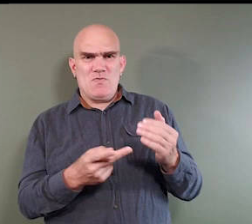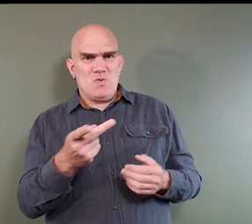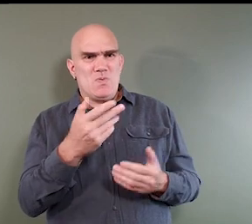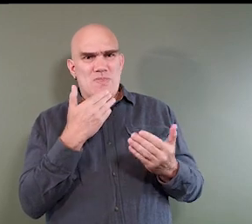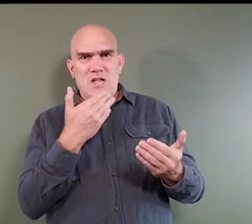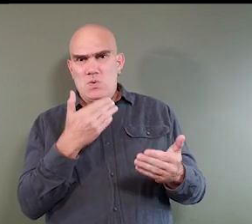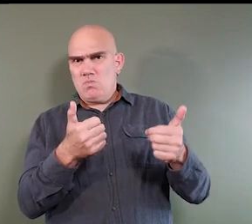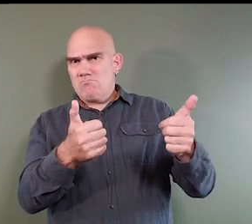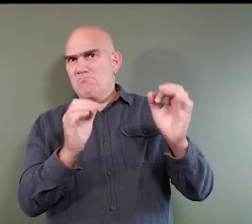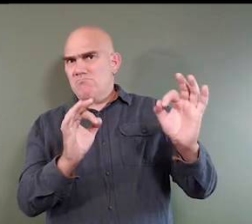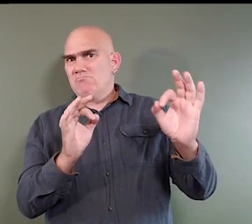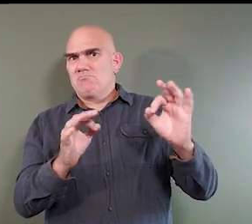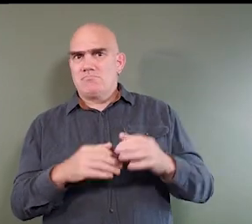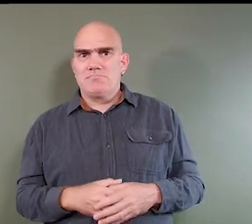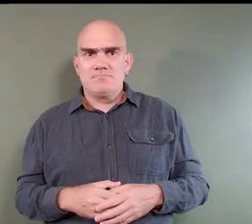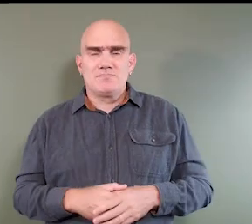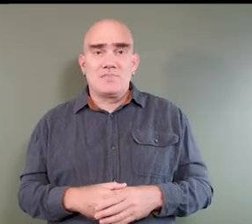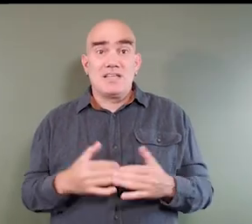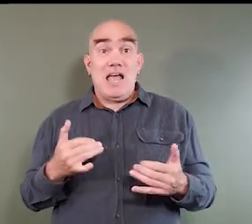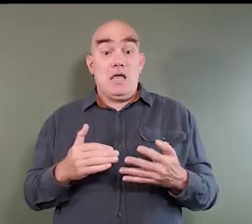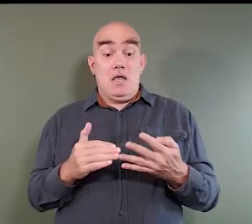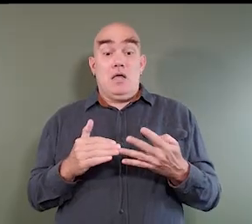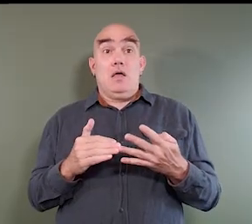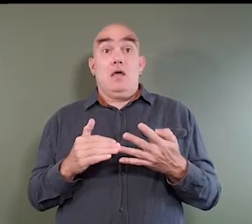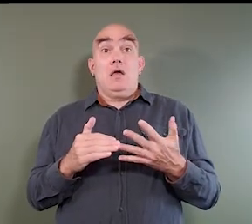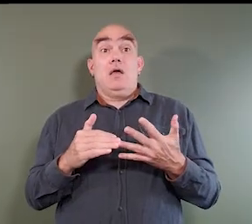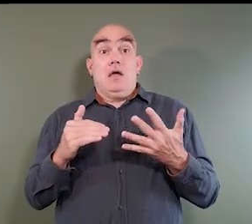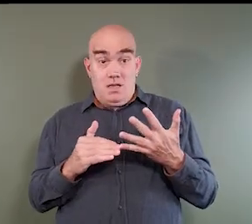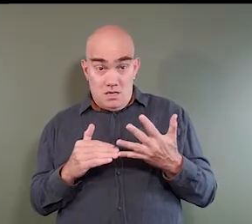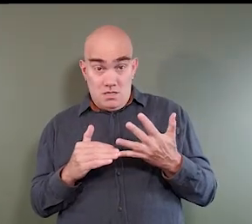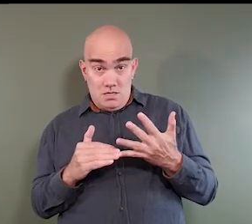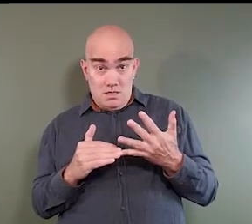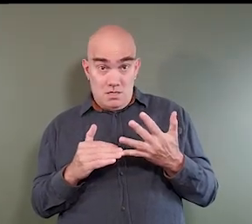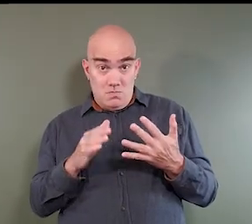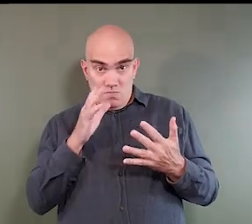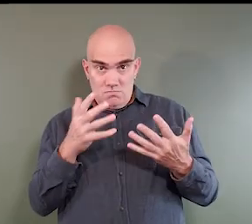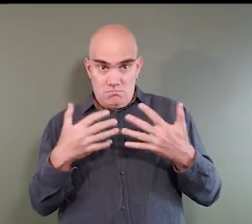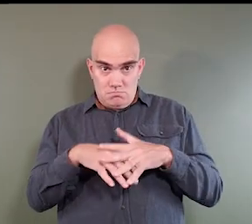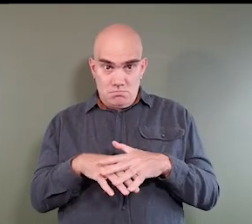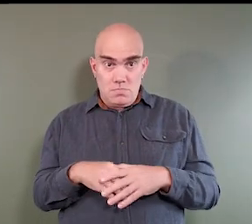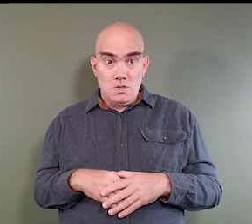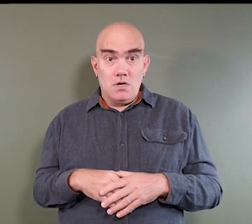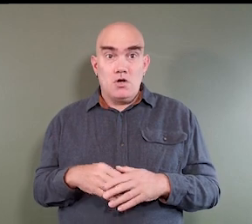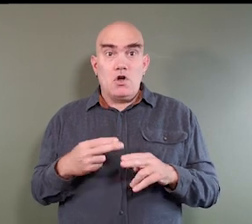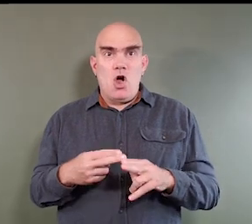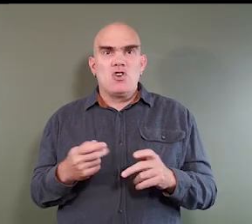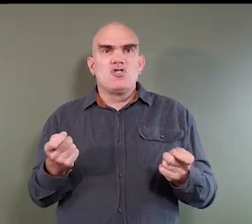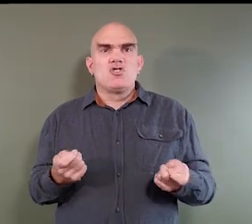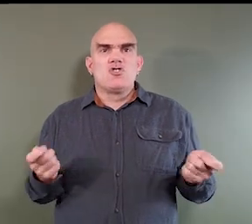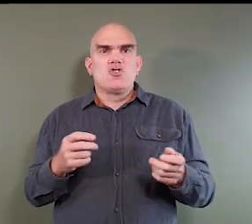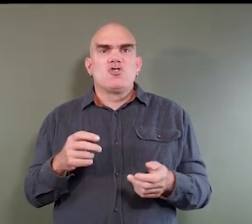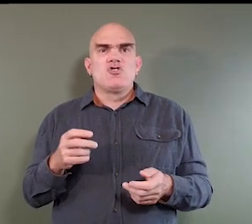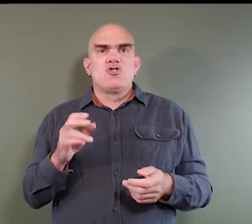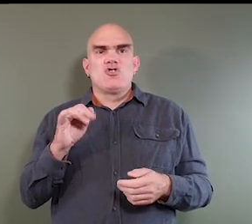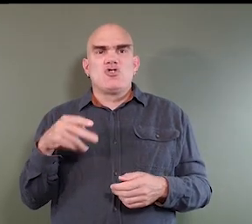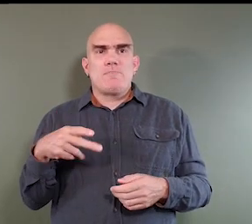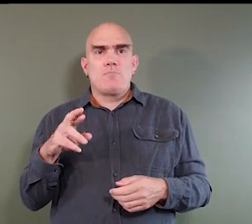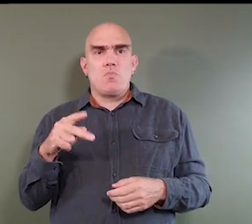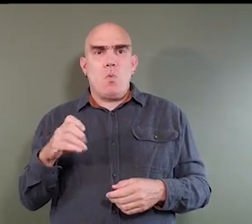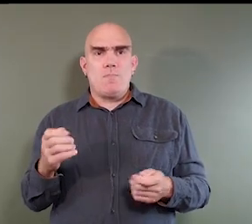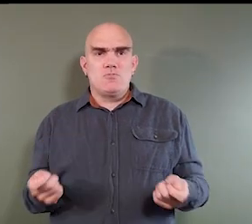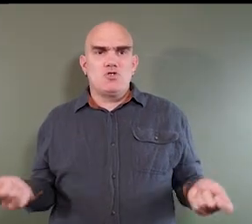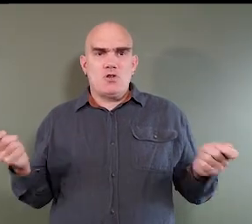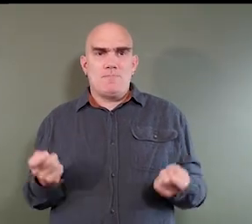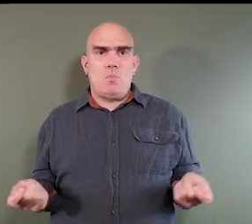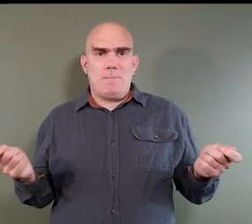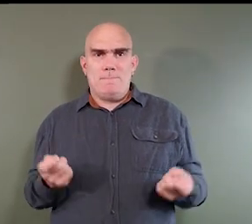so much. And then the second movement that we're going to incorporate together is called the jump ropes. What I'm going to do is